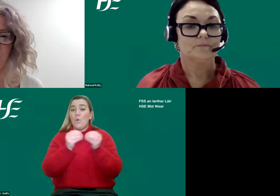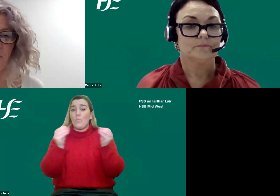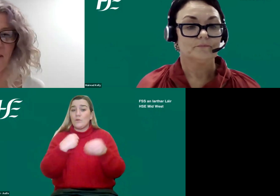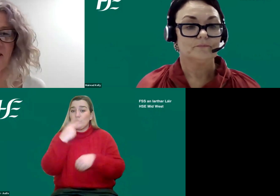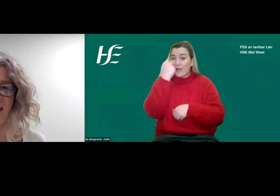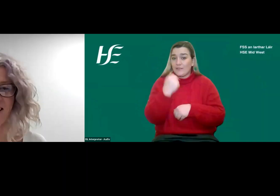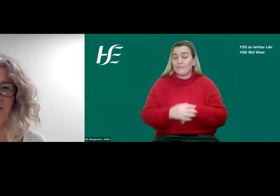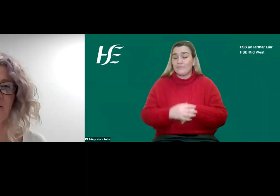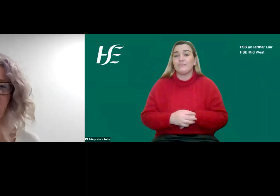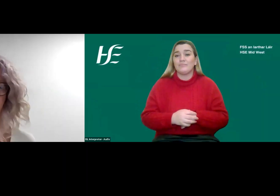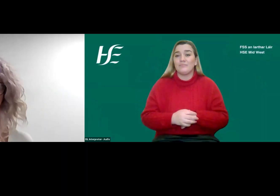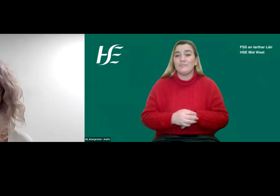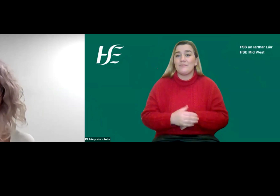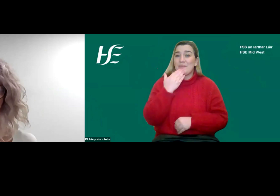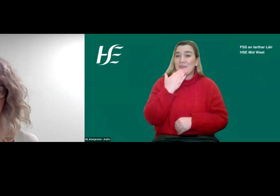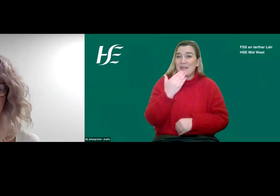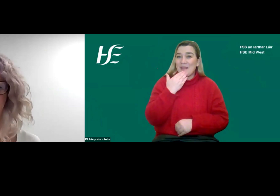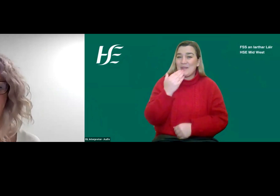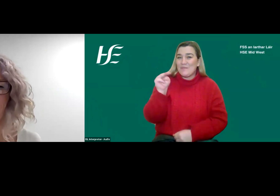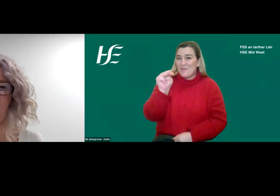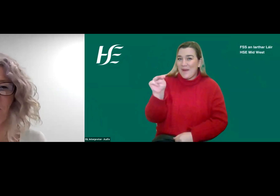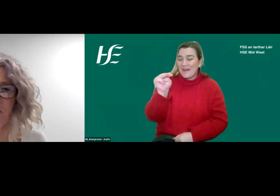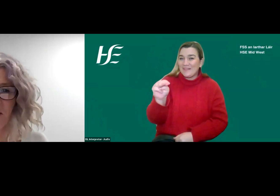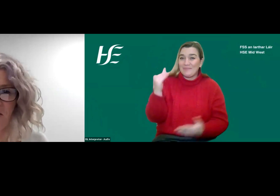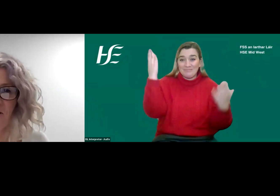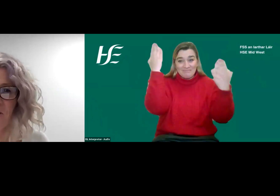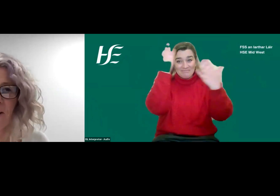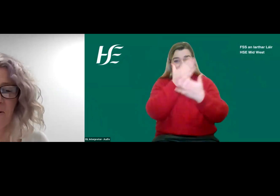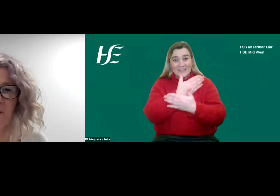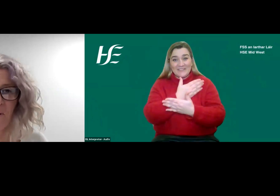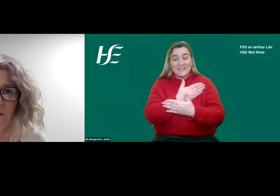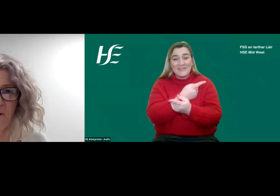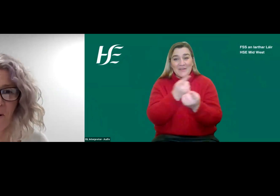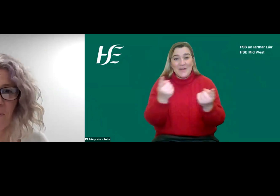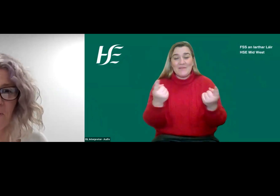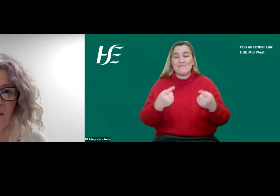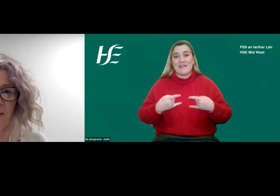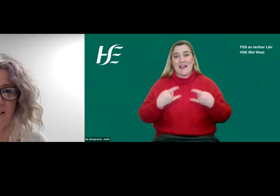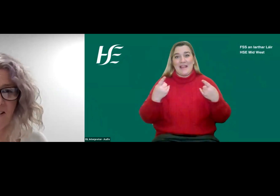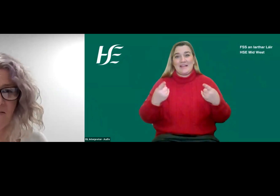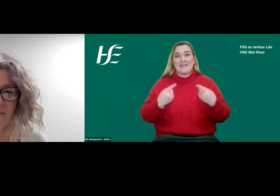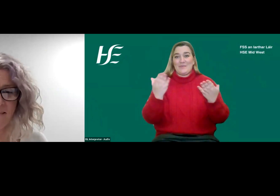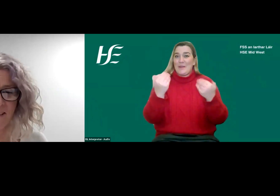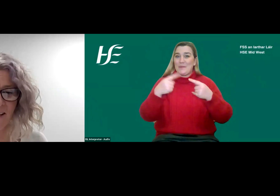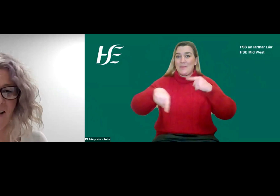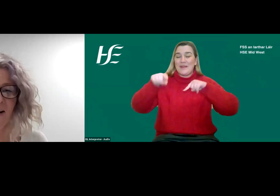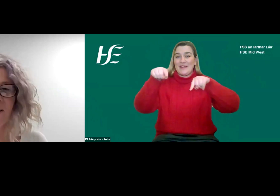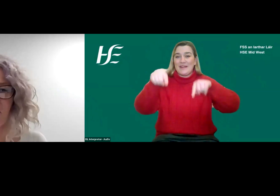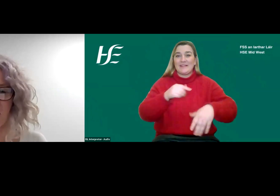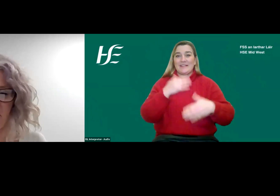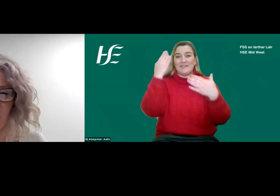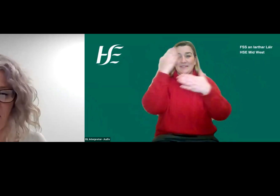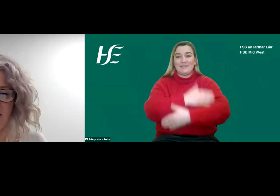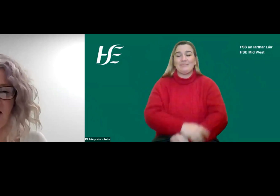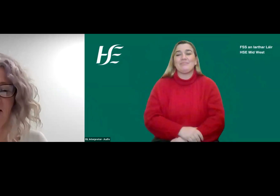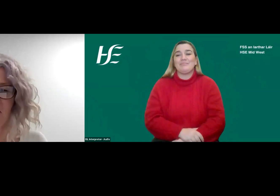Thank you, Mairead, and good evening, everybody. It's my great pleasure to welcome you all to our webinar this evening. My